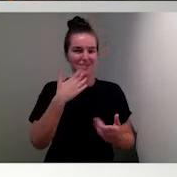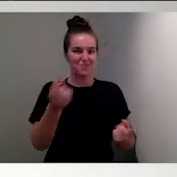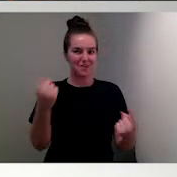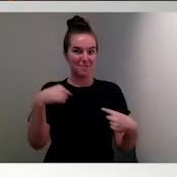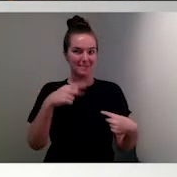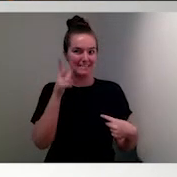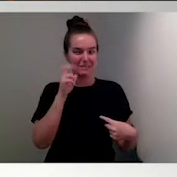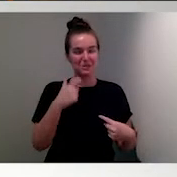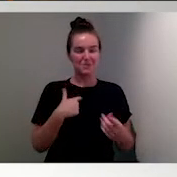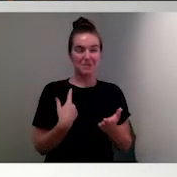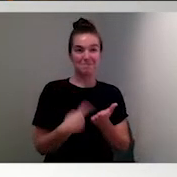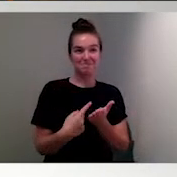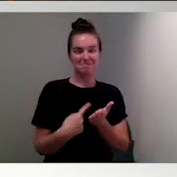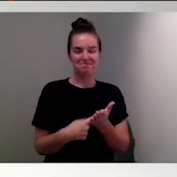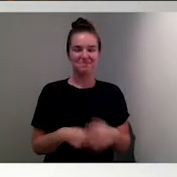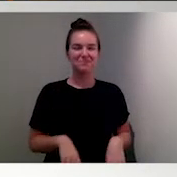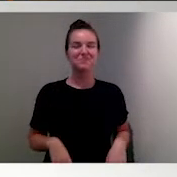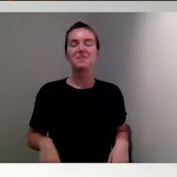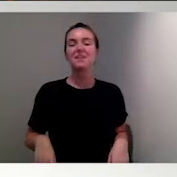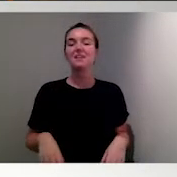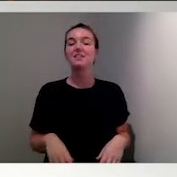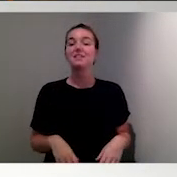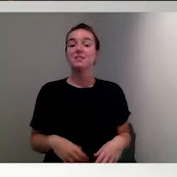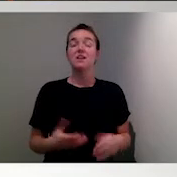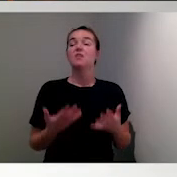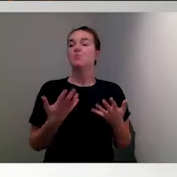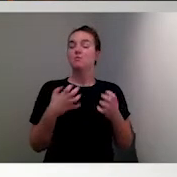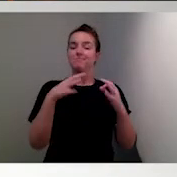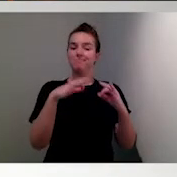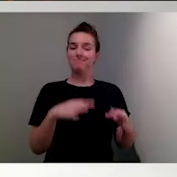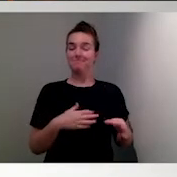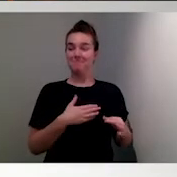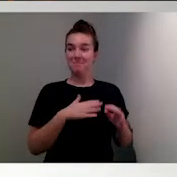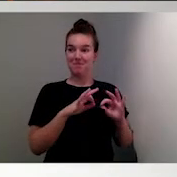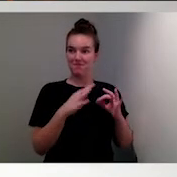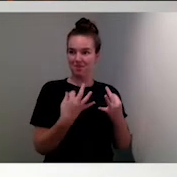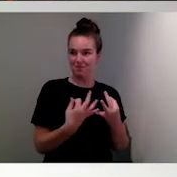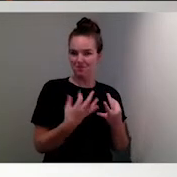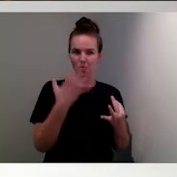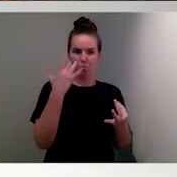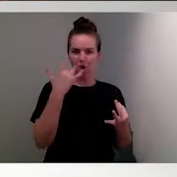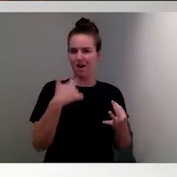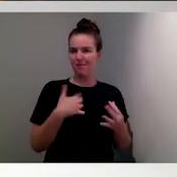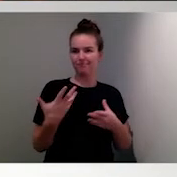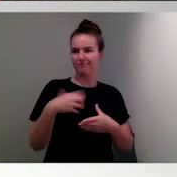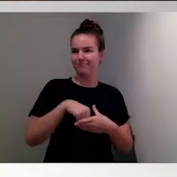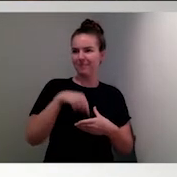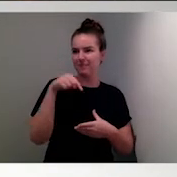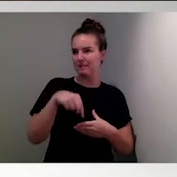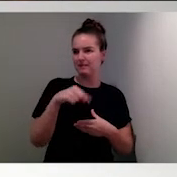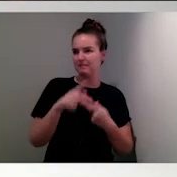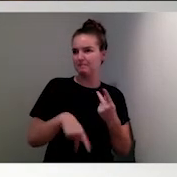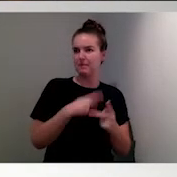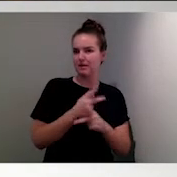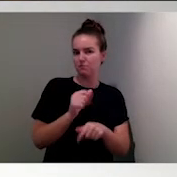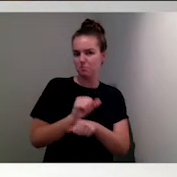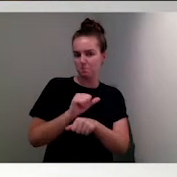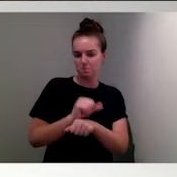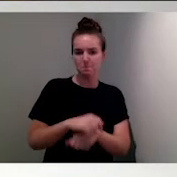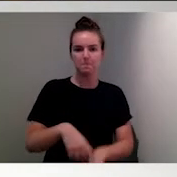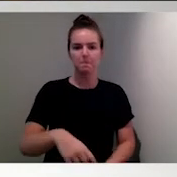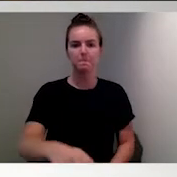Again, like I said, I own Incredible Memories Travel. I'd like to tell you a little bit about my family and why I do what I do. So